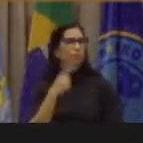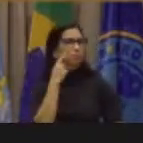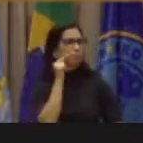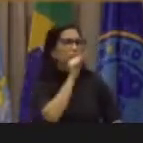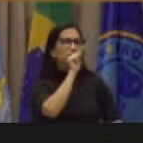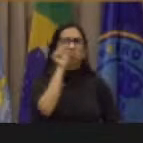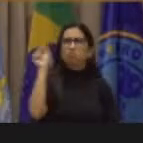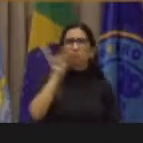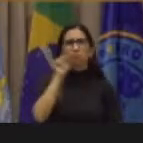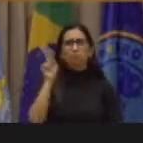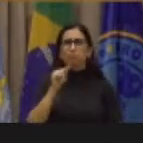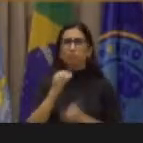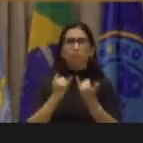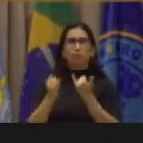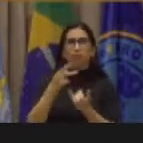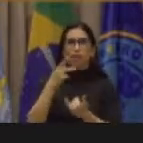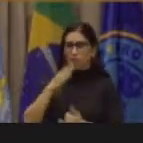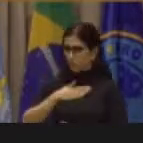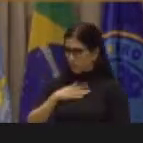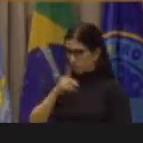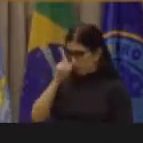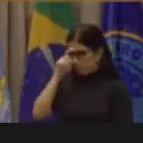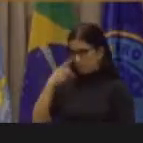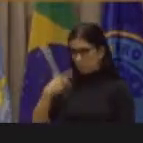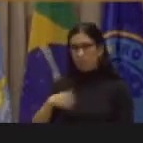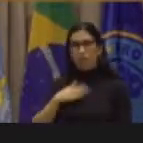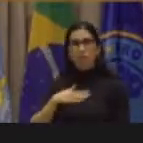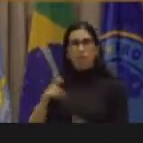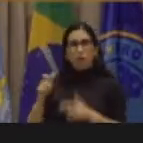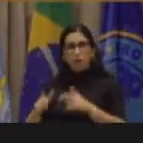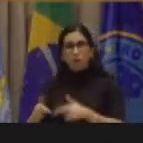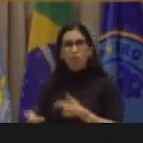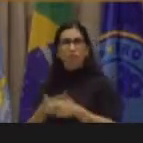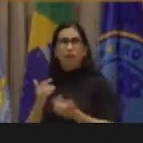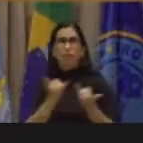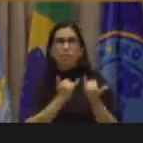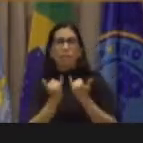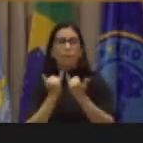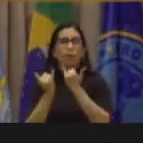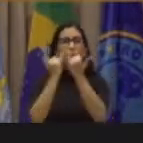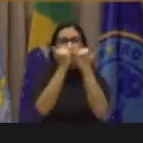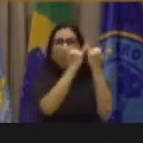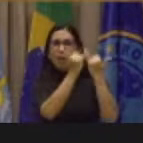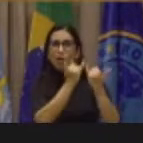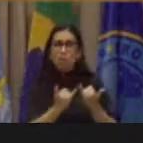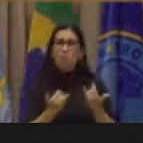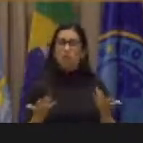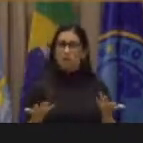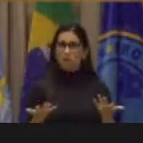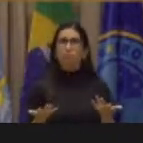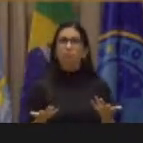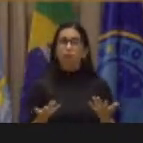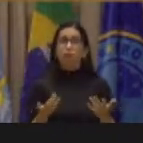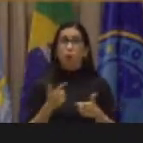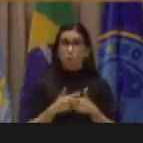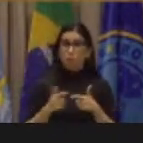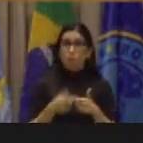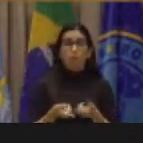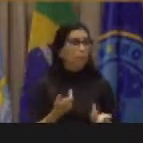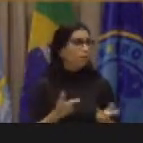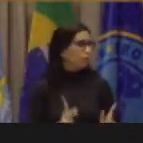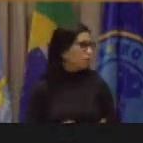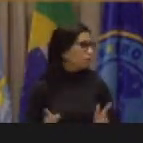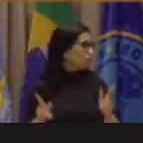Paulo, it seems that you were talking about my hospital. So the problems are